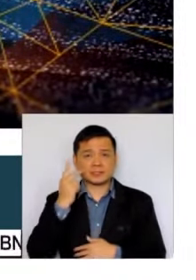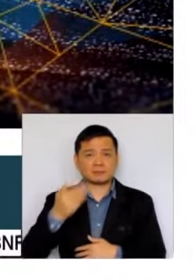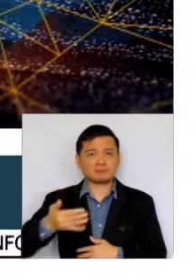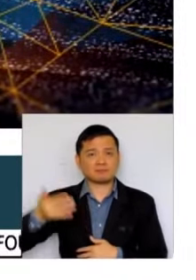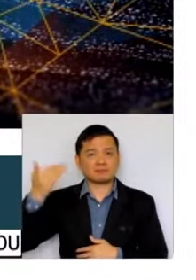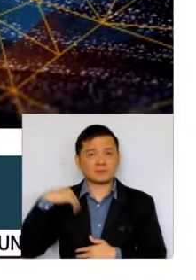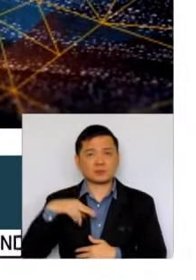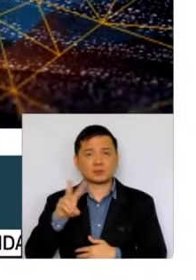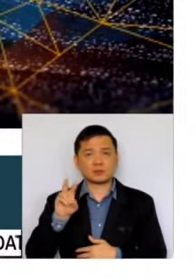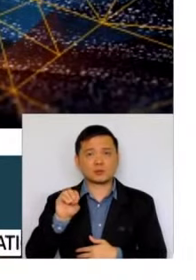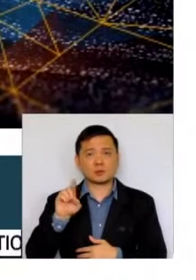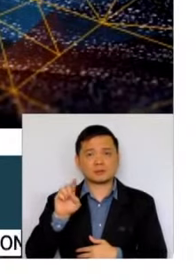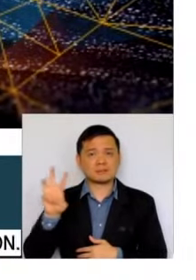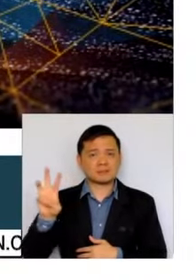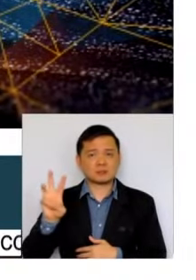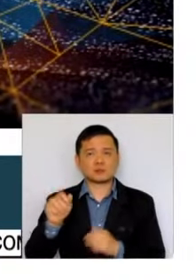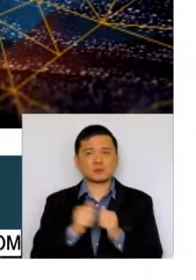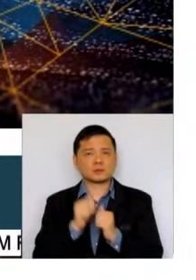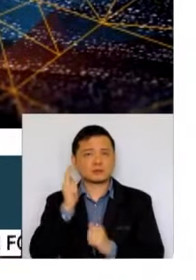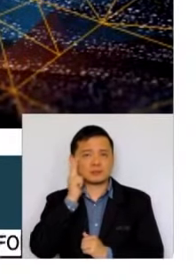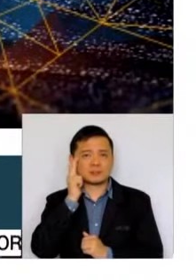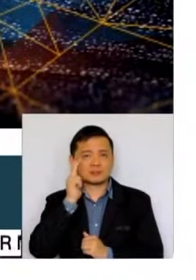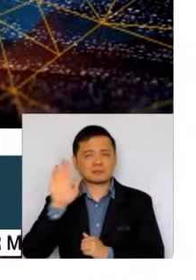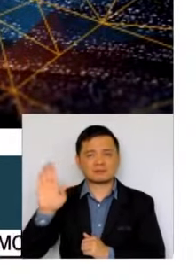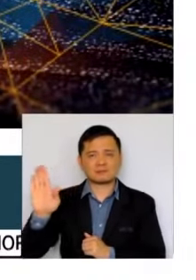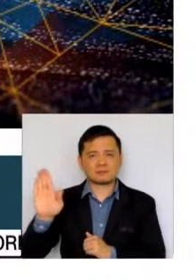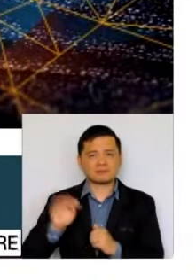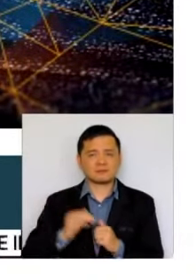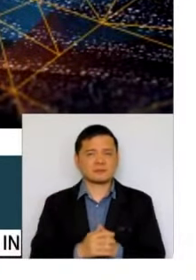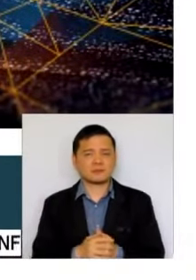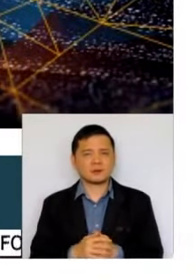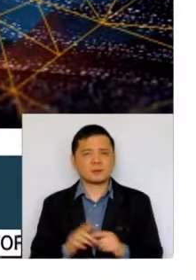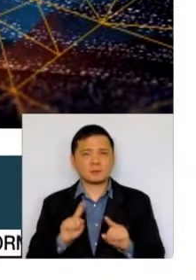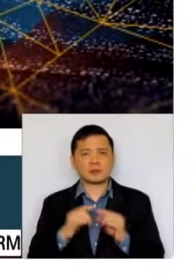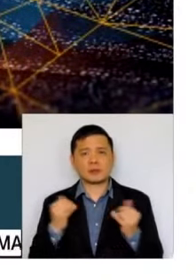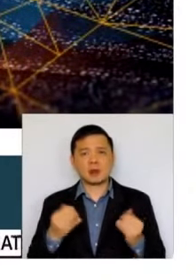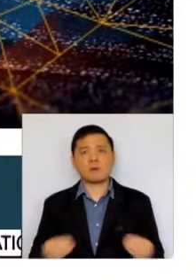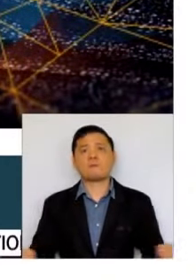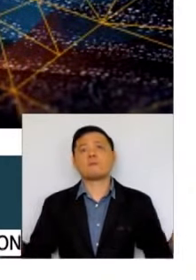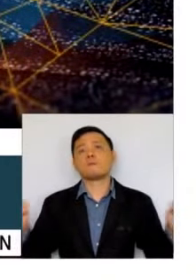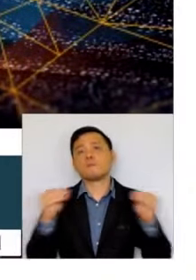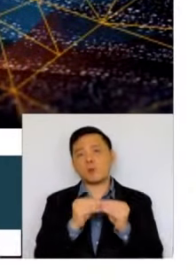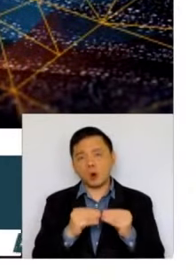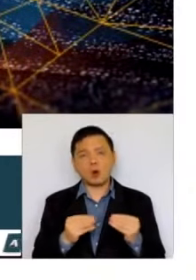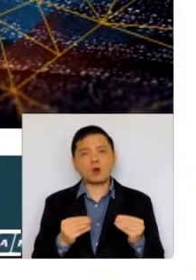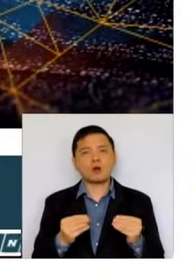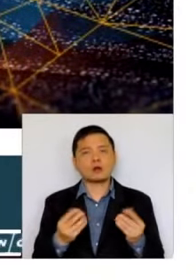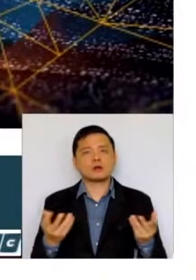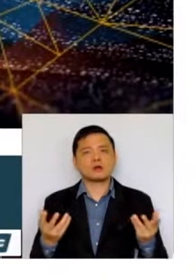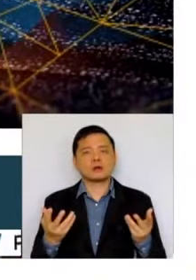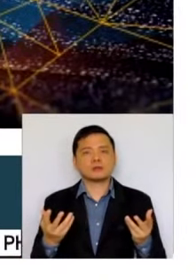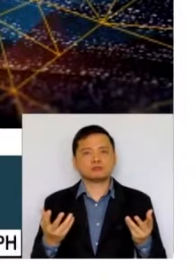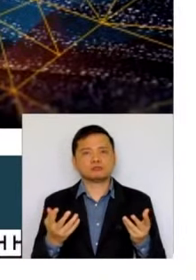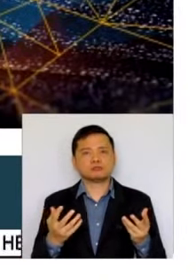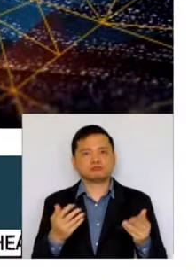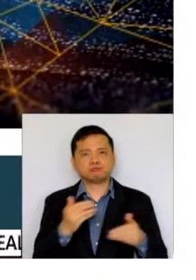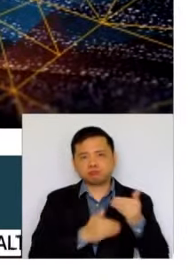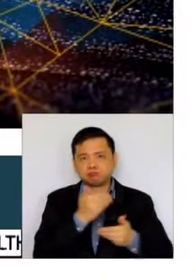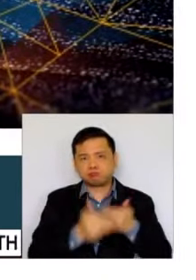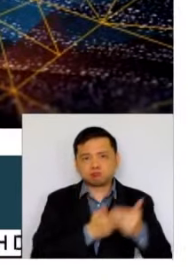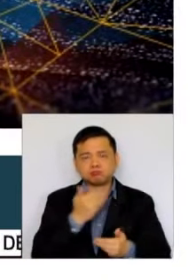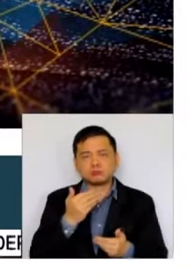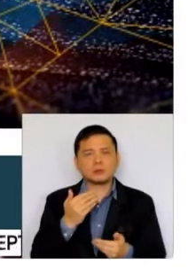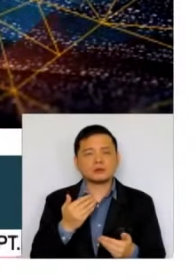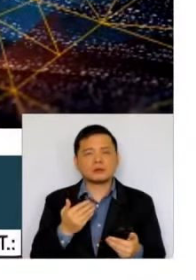campaign. This time around, we're seeing it amplified because of the recent changes in the landscape. First, the